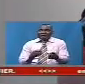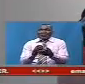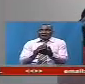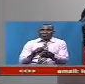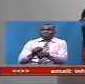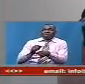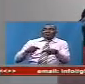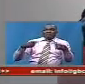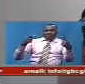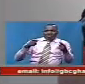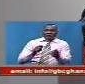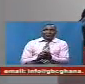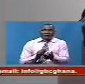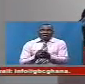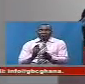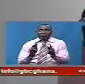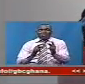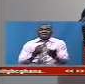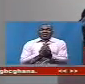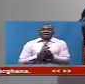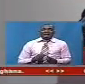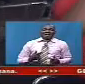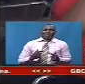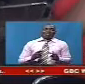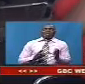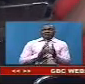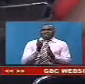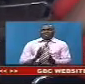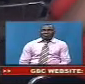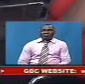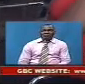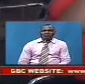effects that it has on the well-being of Ghanaians in general.